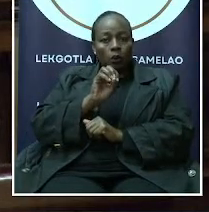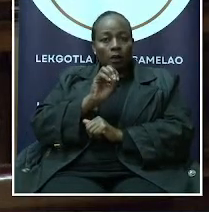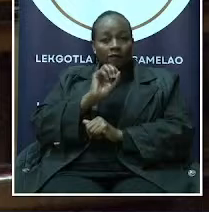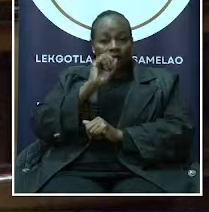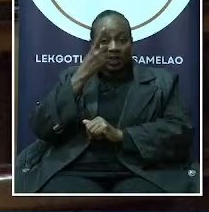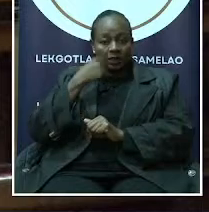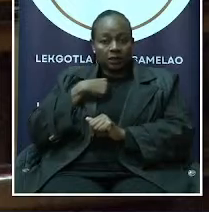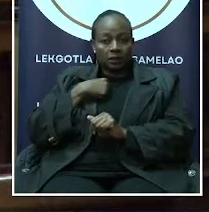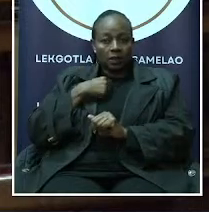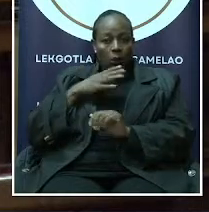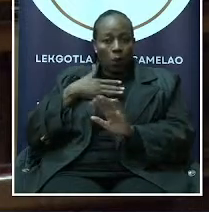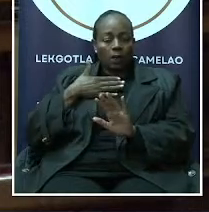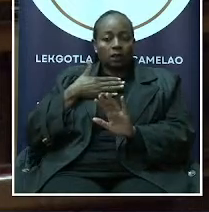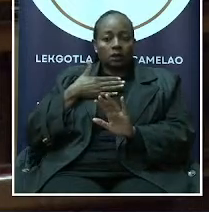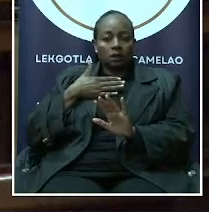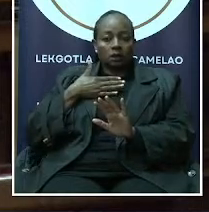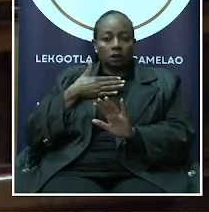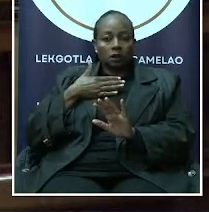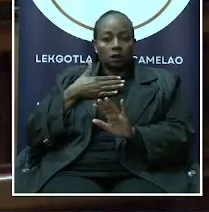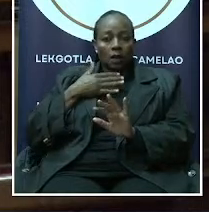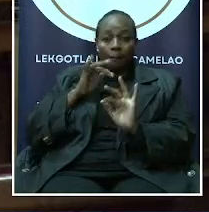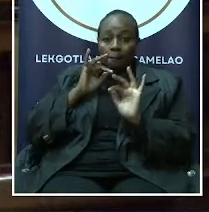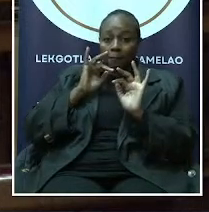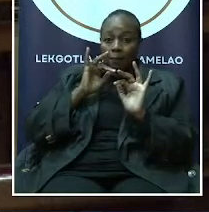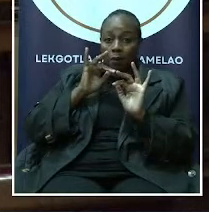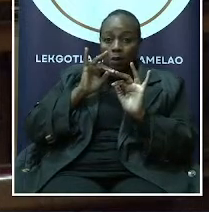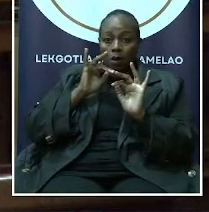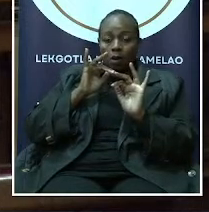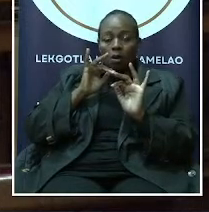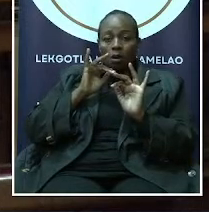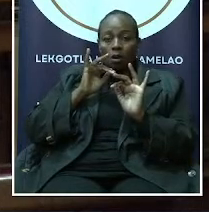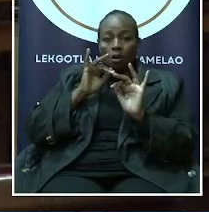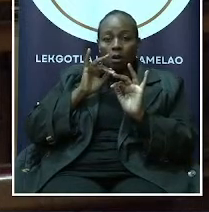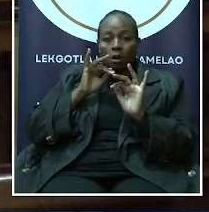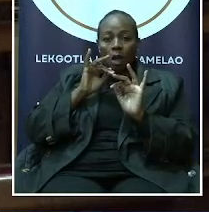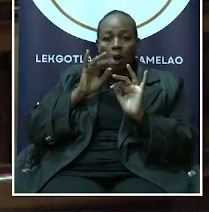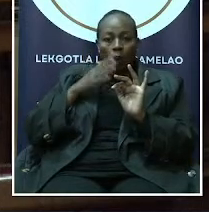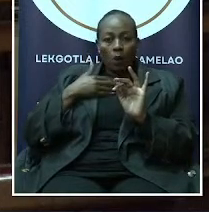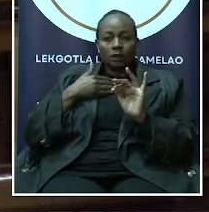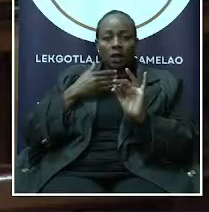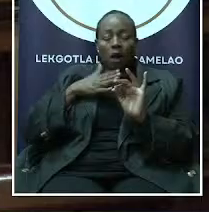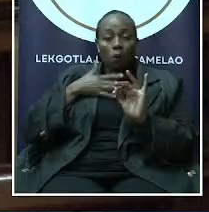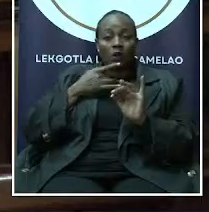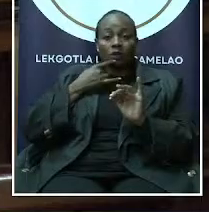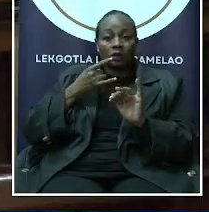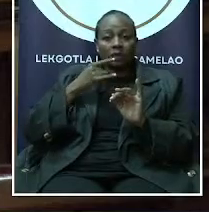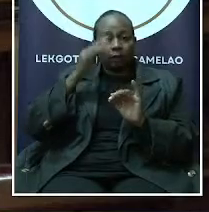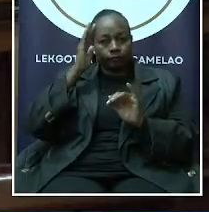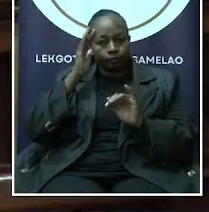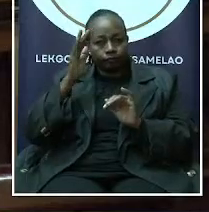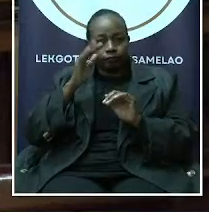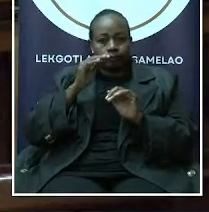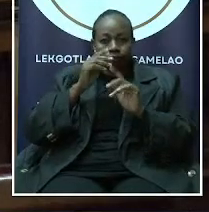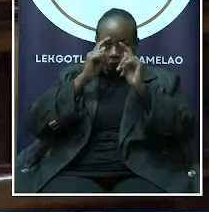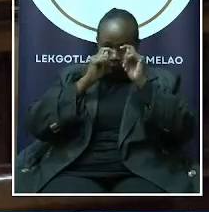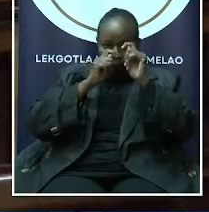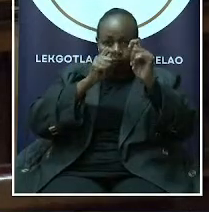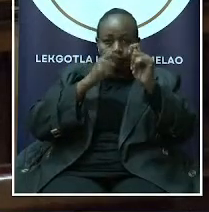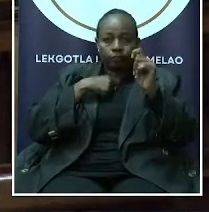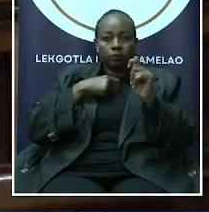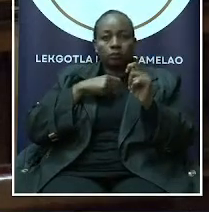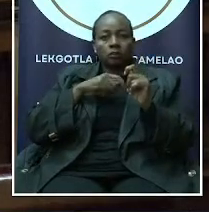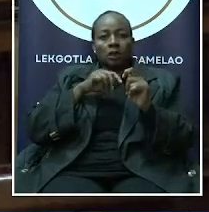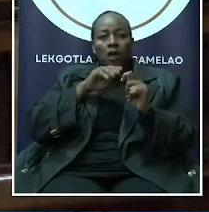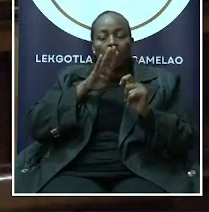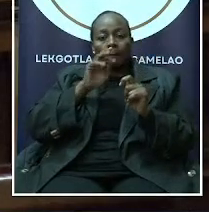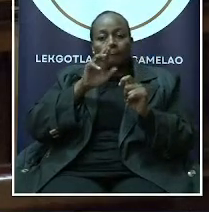by those who are in the front line. Masakani Home Based Care, Happy Haven Child Care Protection, and Bram